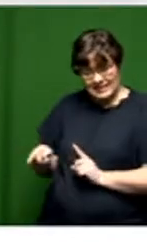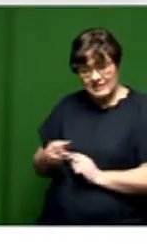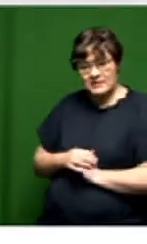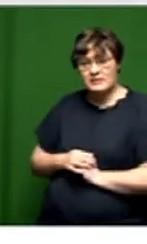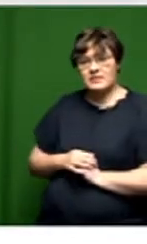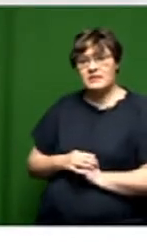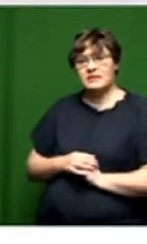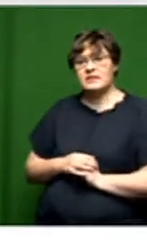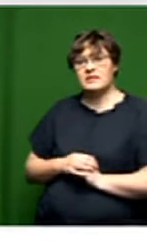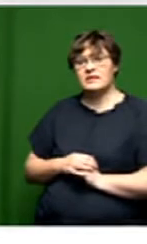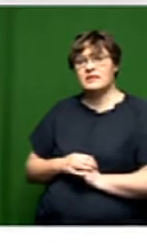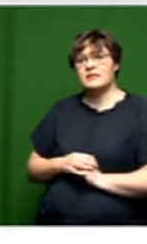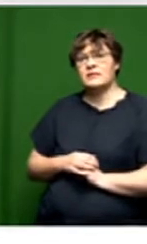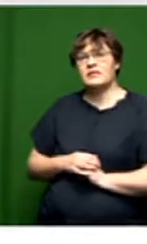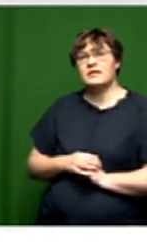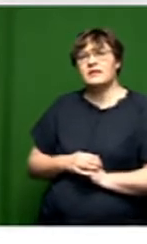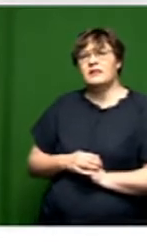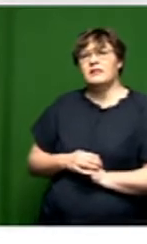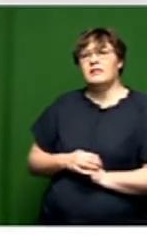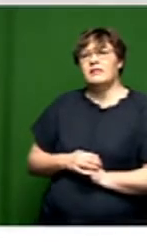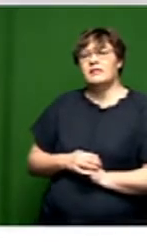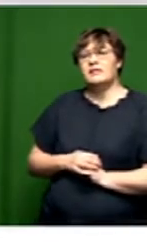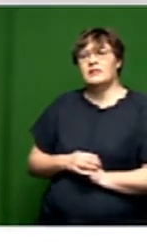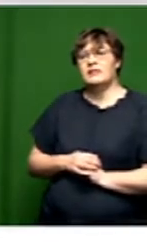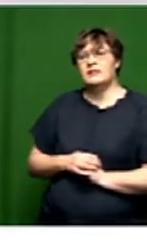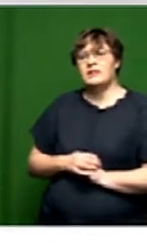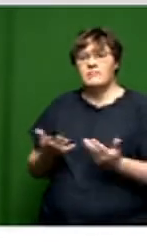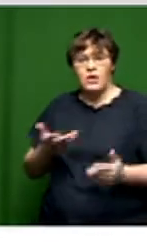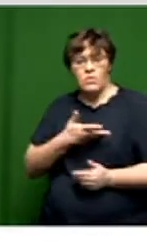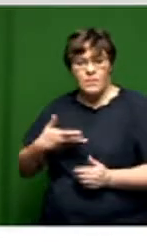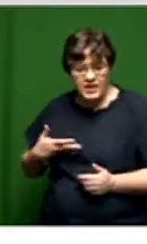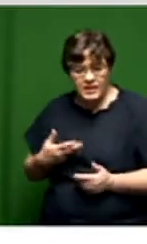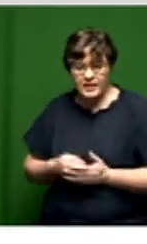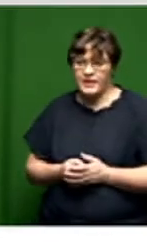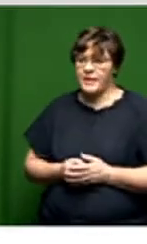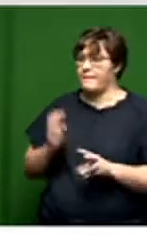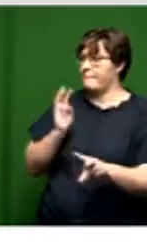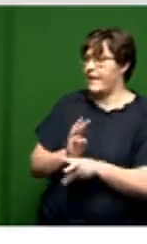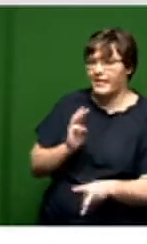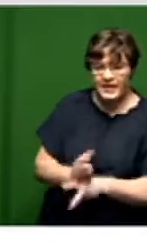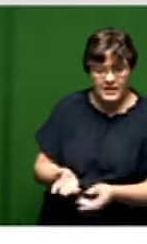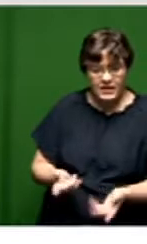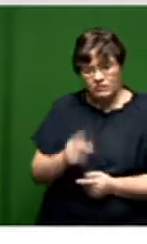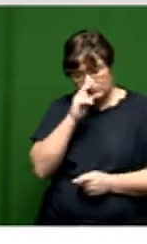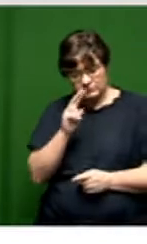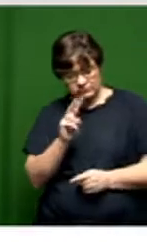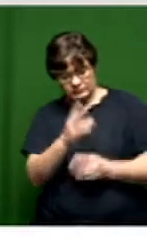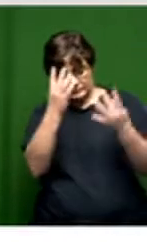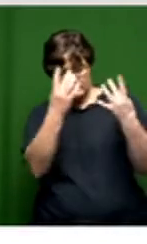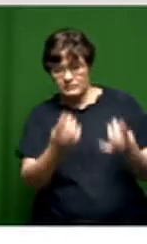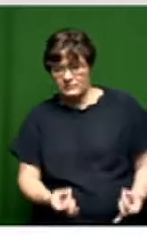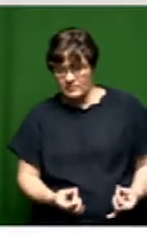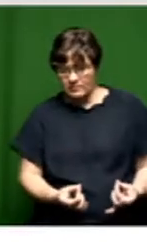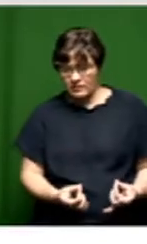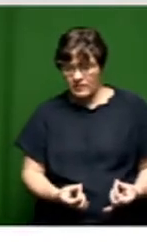least in our instance, you know, as a woman, as a mother, you look at the statistics